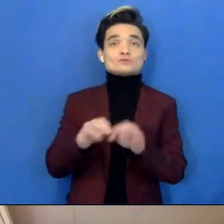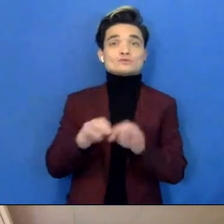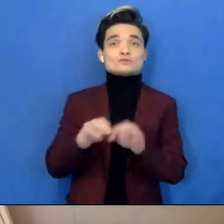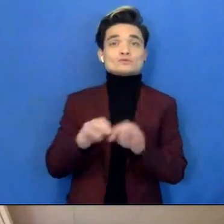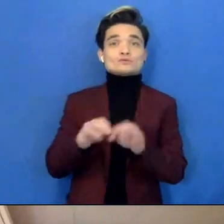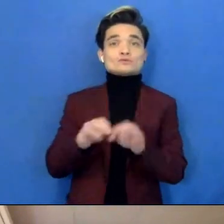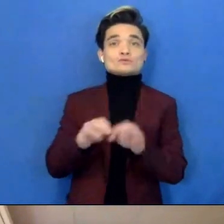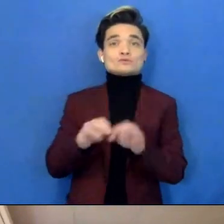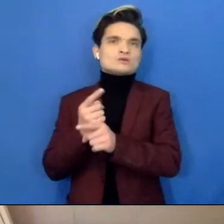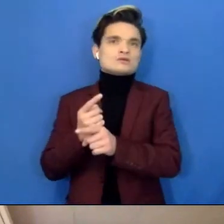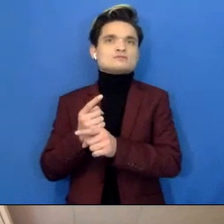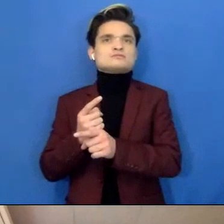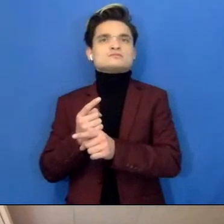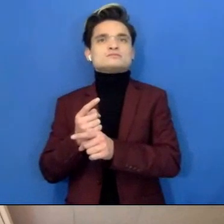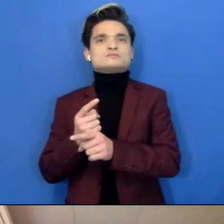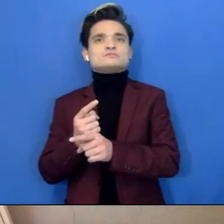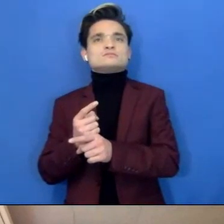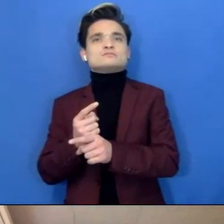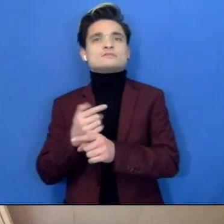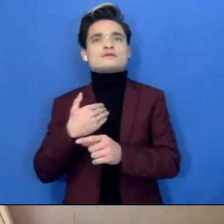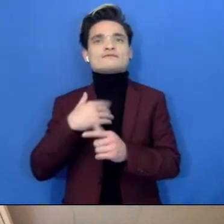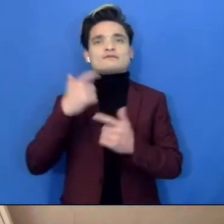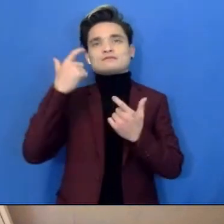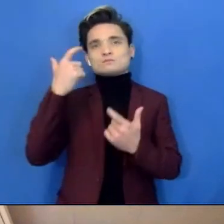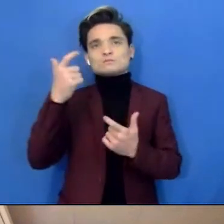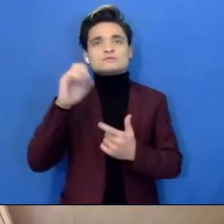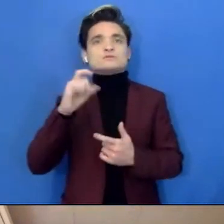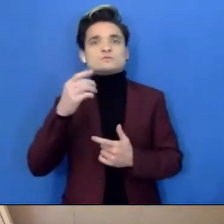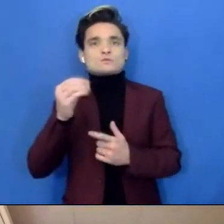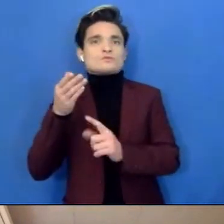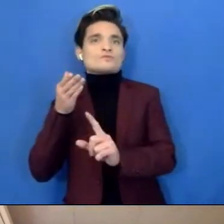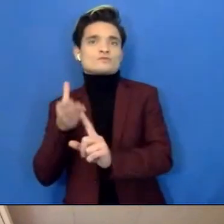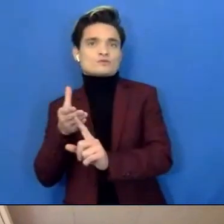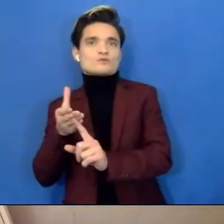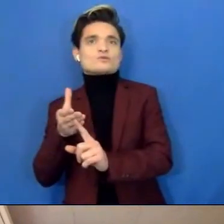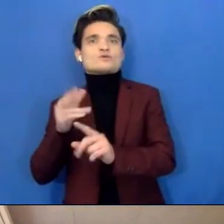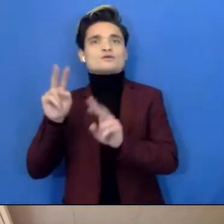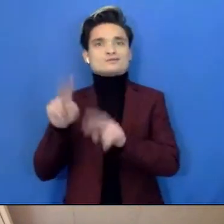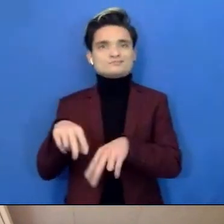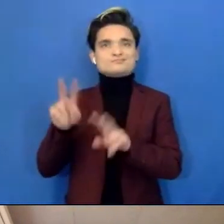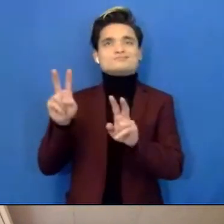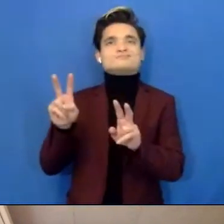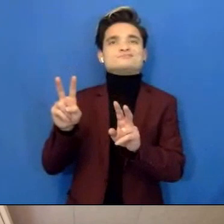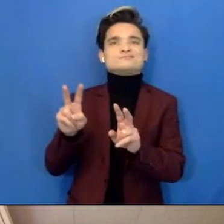to measure things. We judge things. It's also where our verbal awareness of story exists.